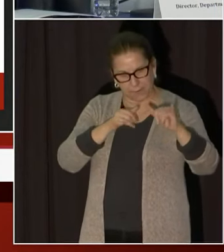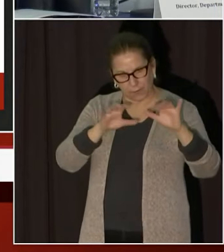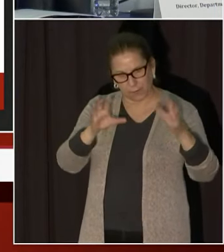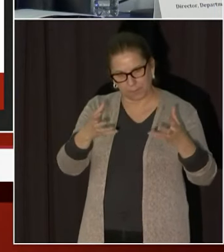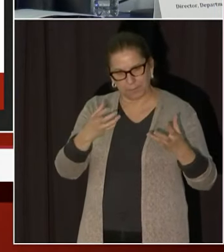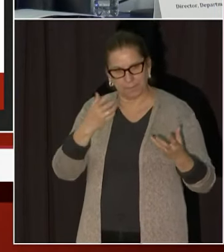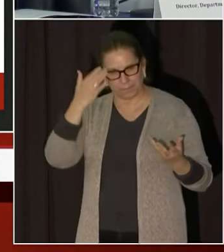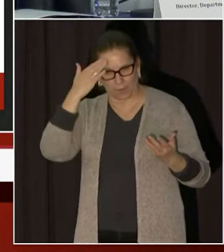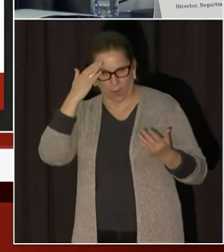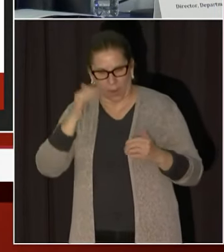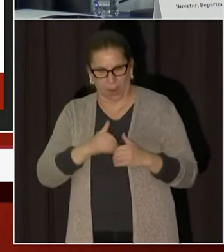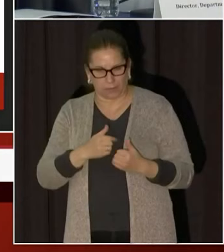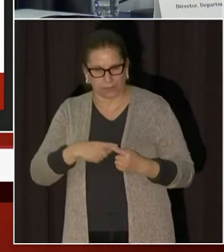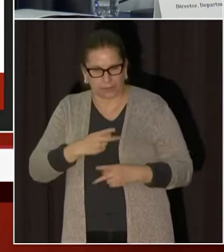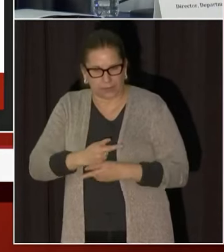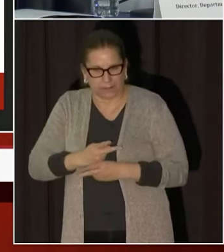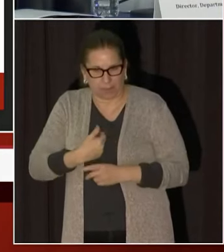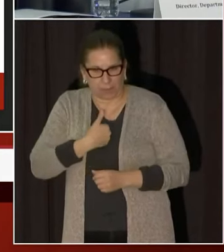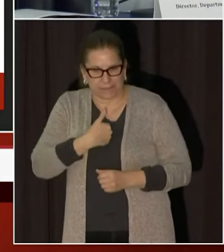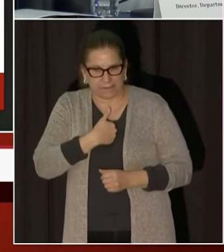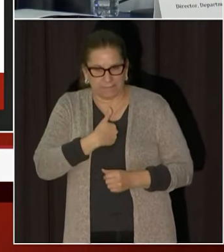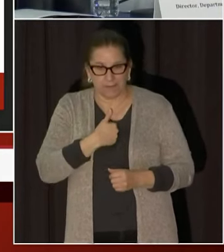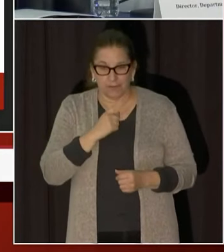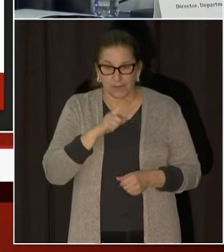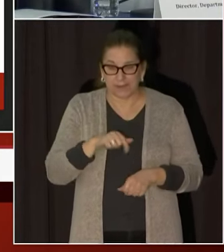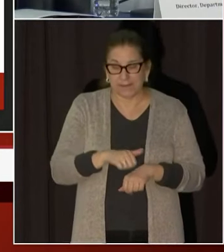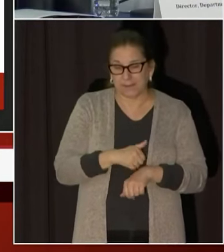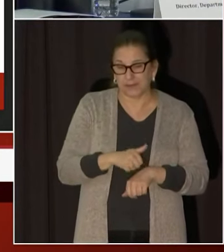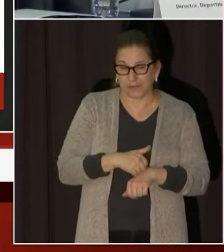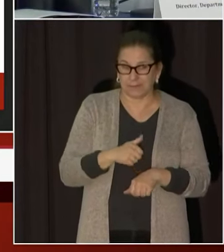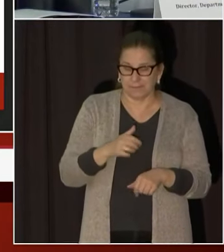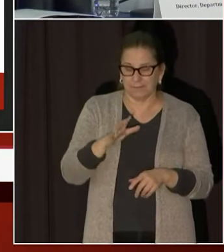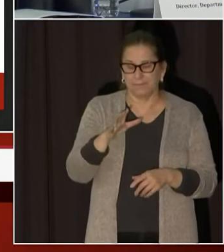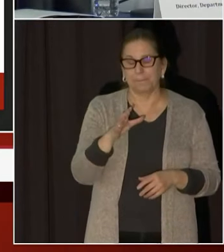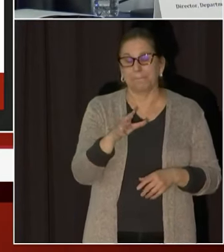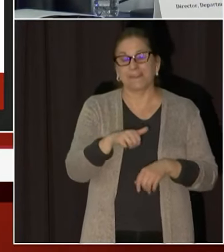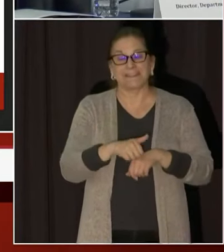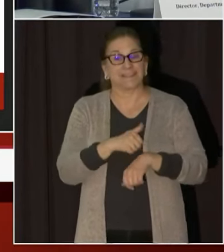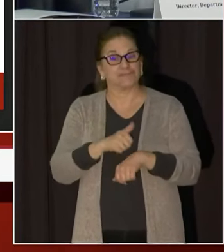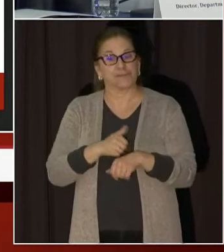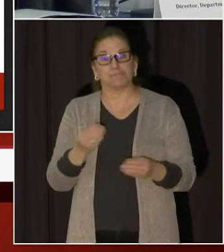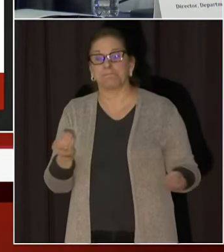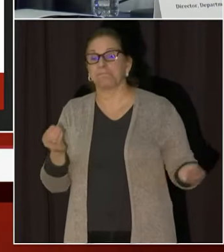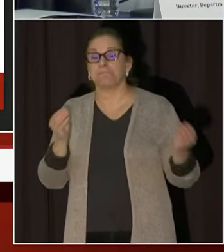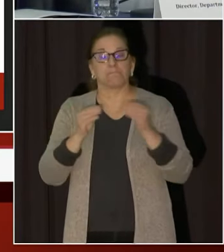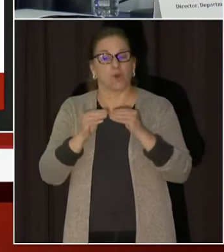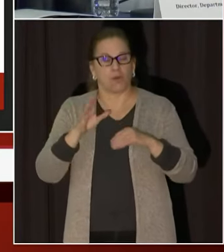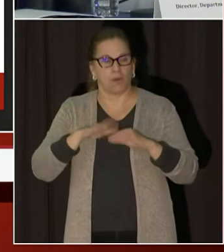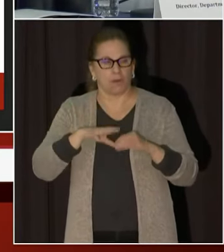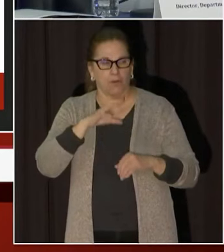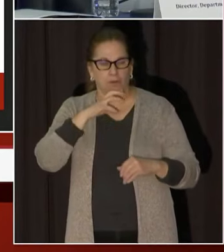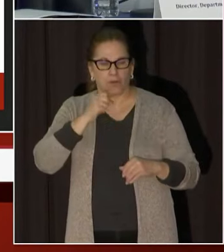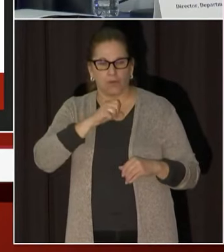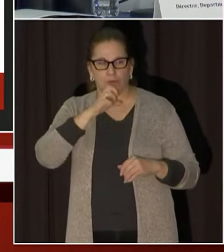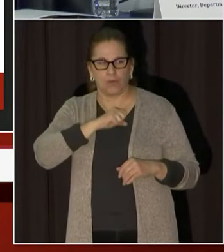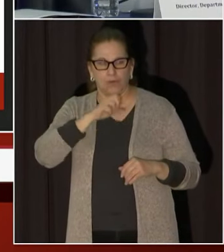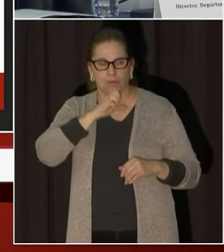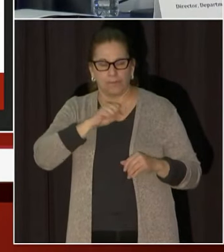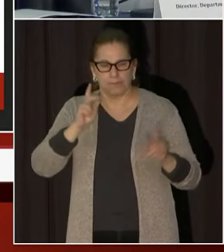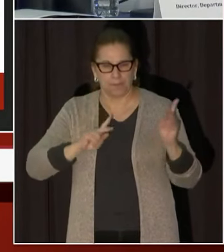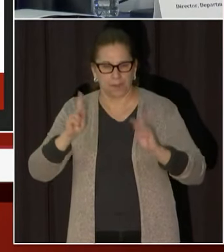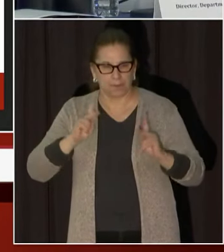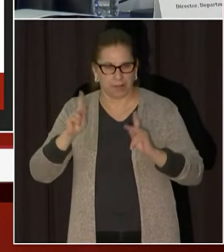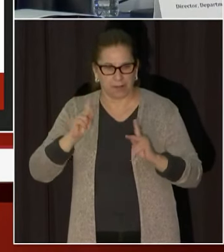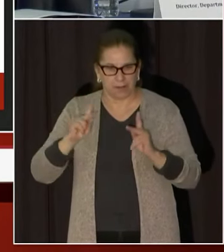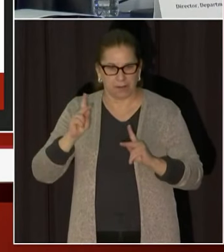is most dangerous for older residents. As you can see there, the number of lives lost in the district increases